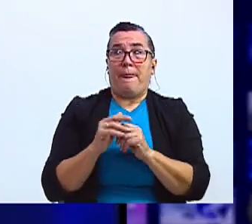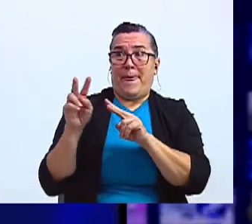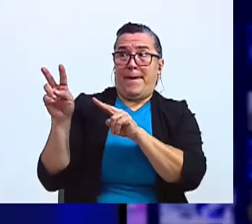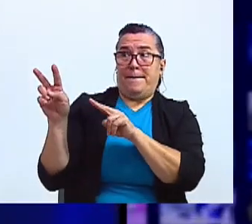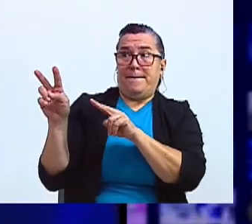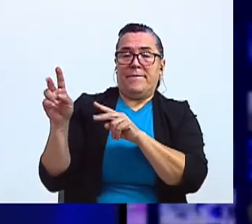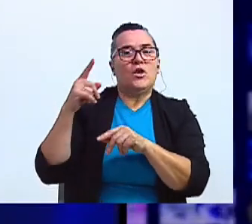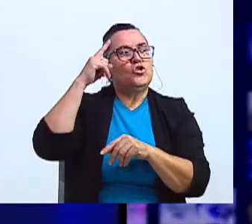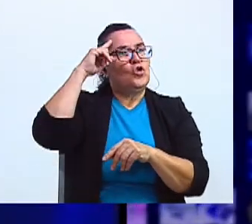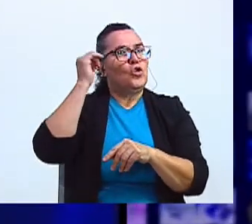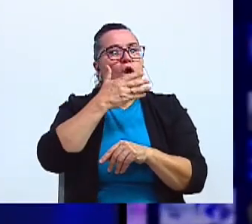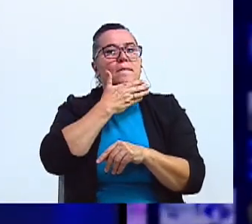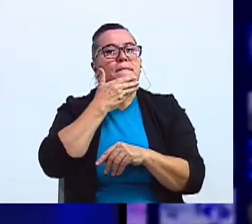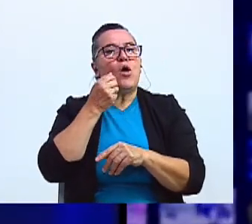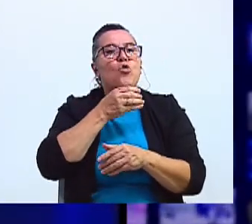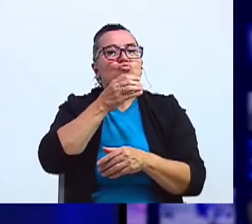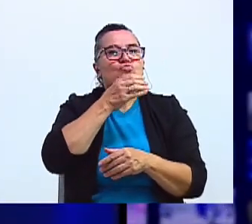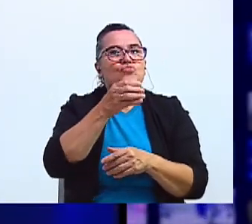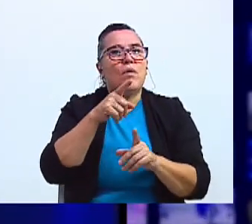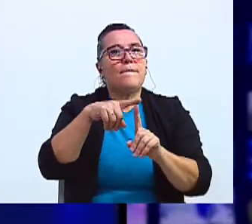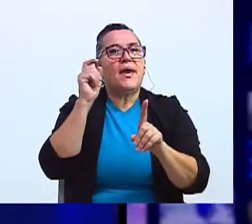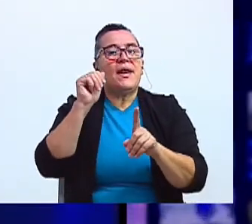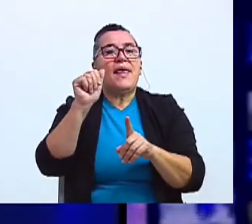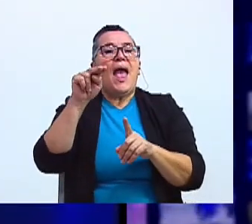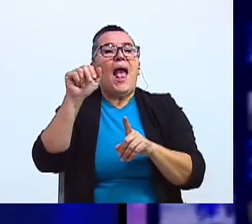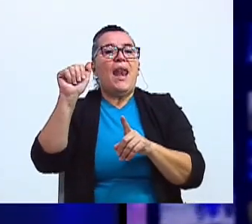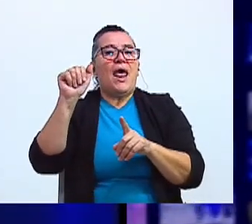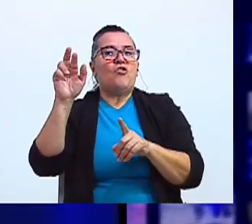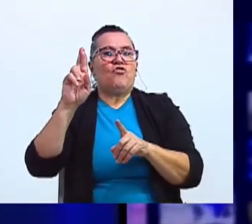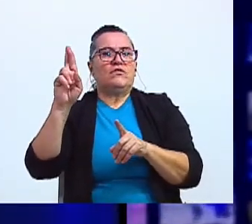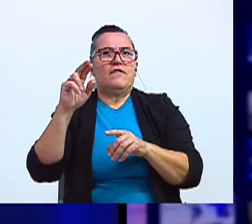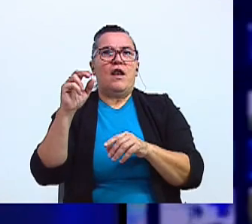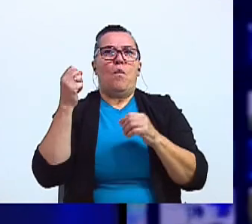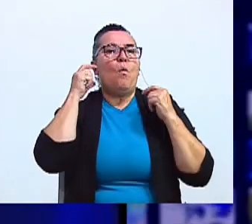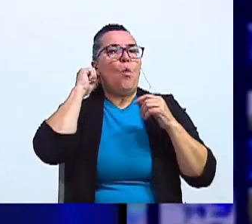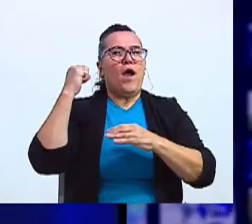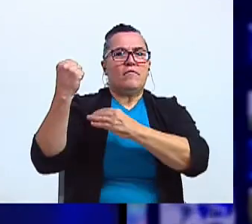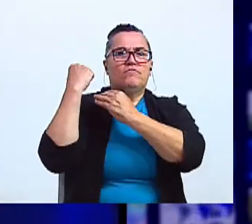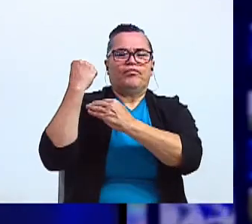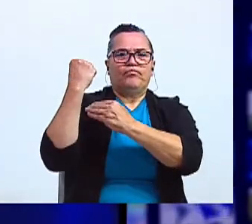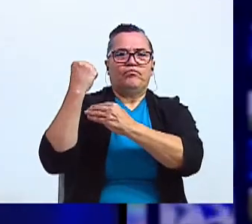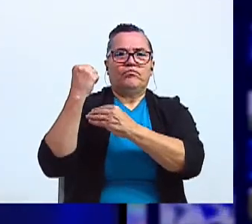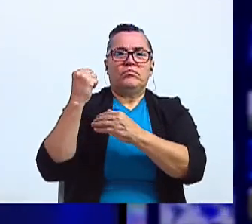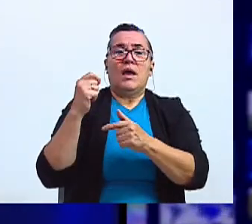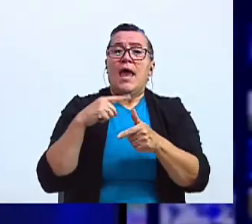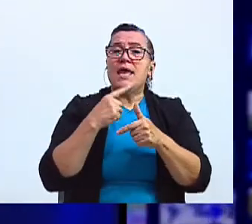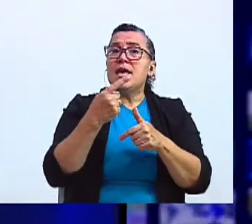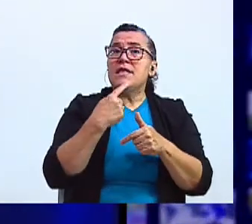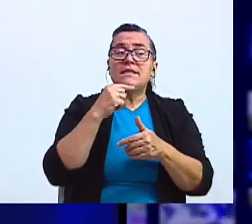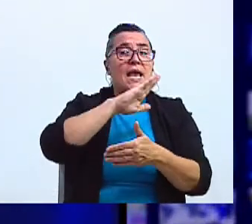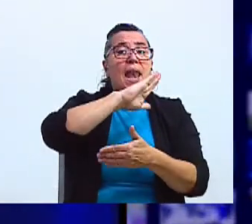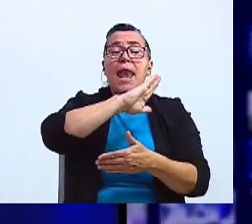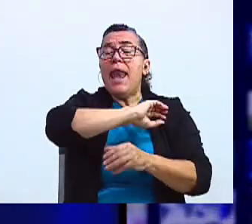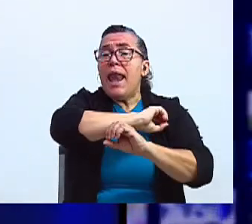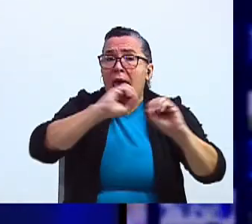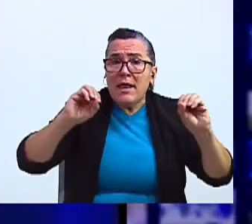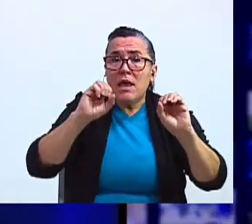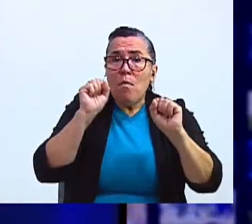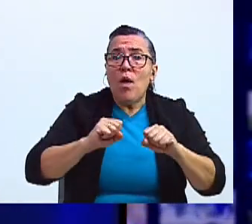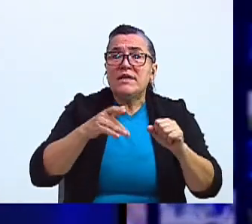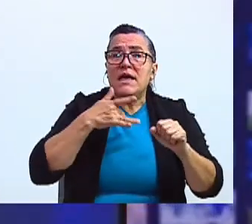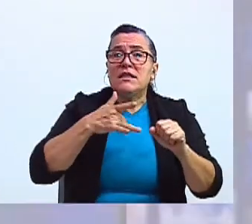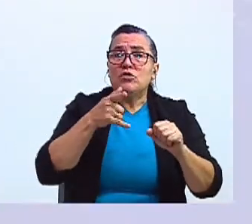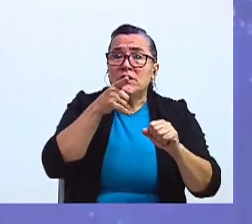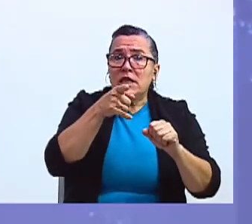I think the best advice comes from Eleanor Roosevelt, a strong woman and former First Lady. She said that no one can make you feel inferior without